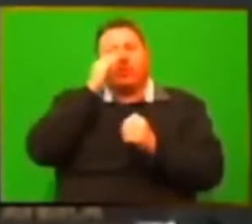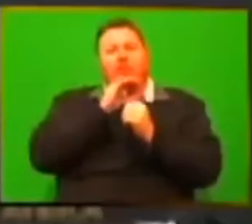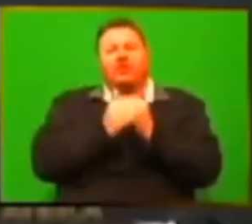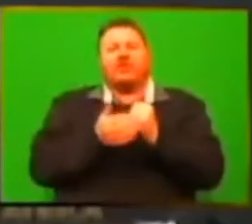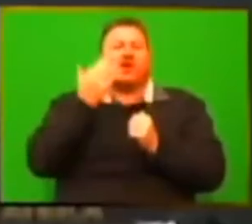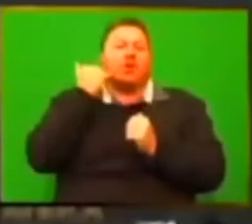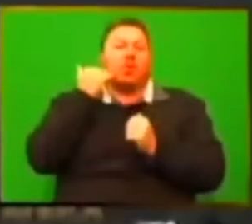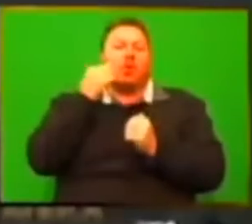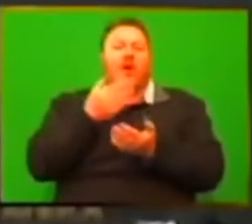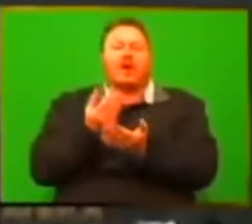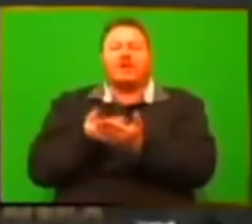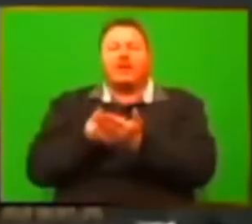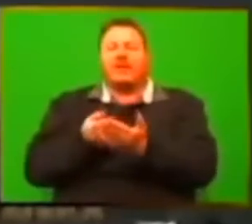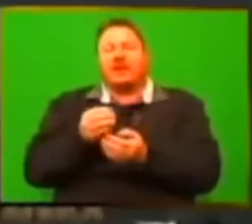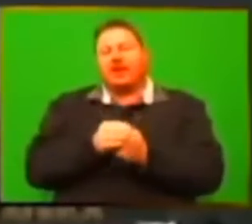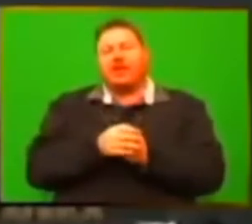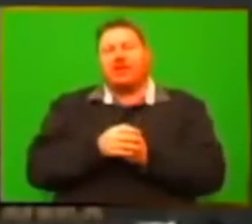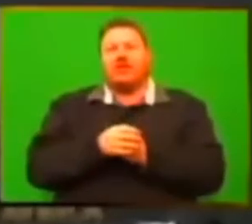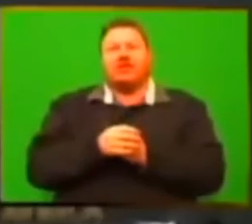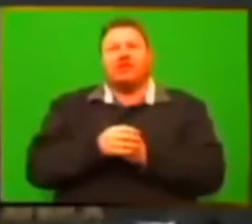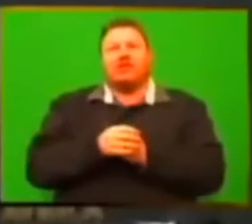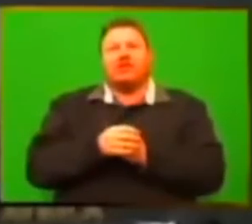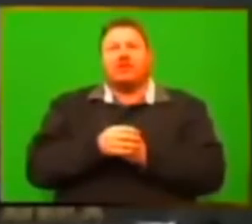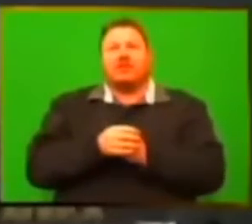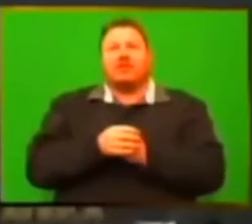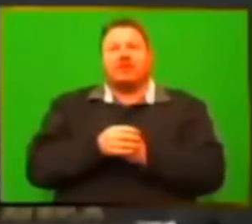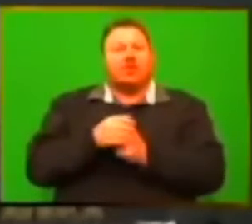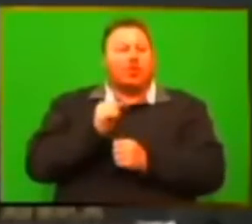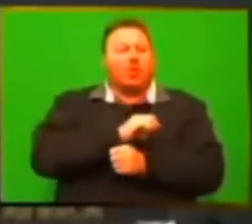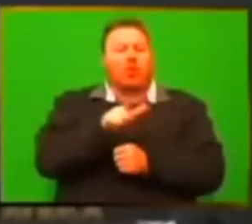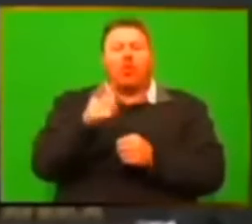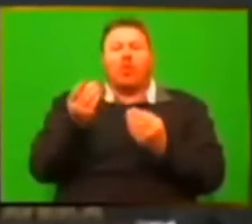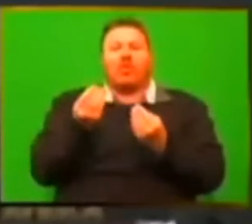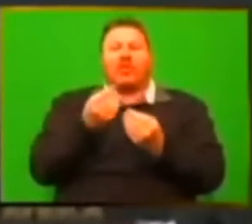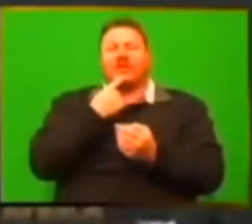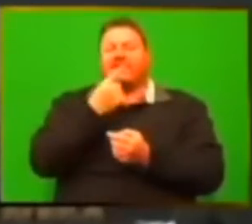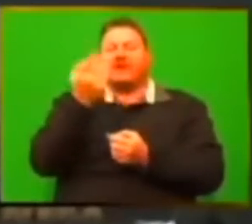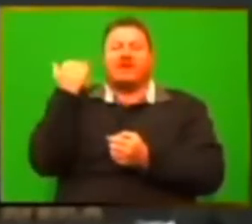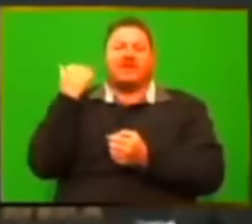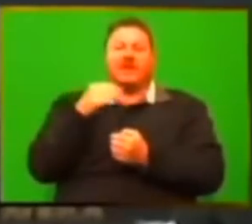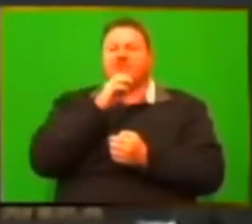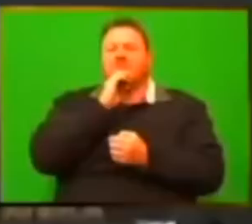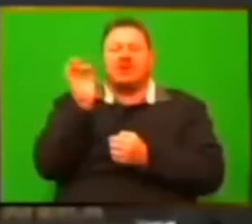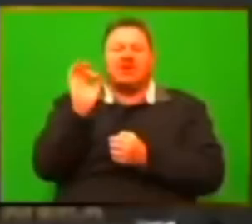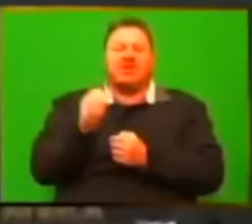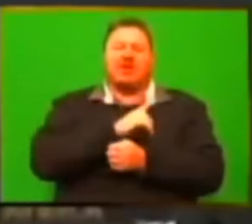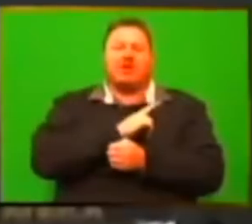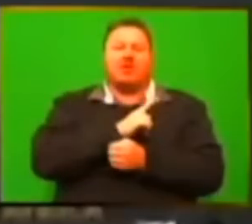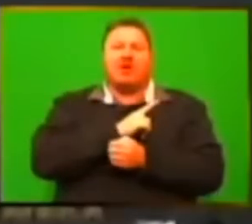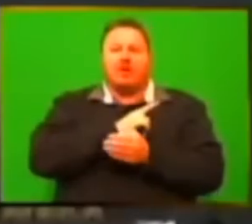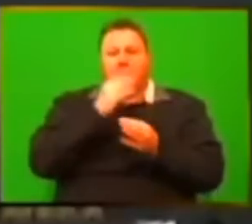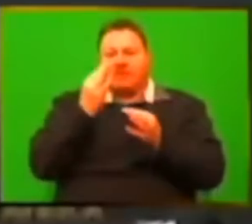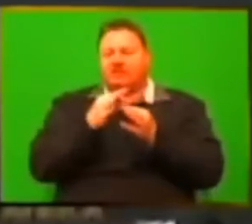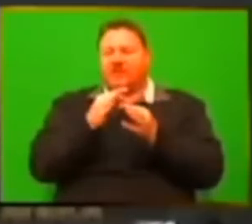of white capitalist establishment. All the things you said yesterday are meaningless because they are exactly